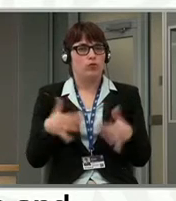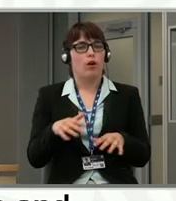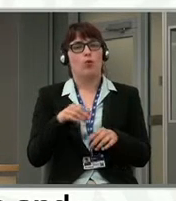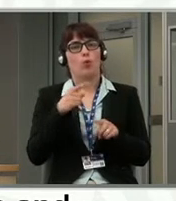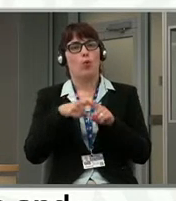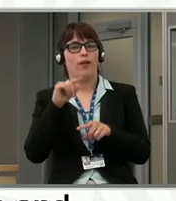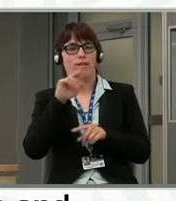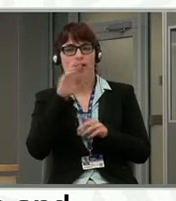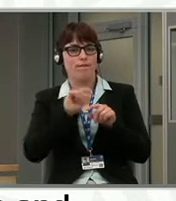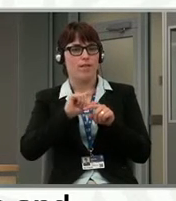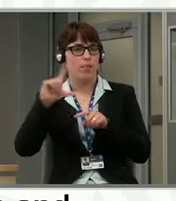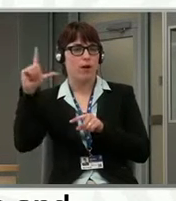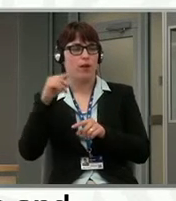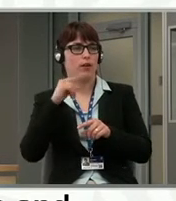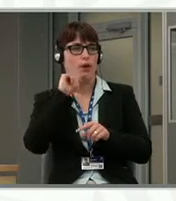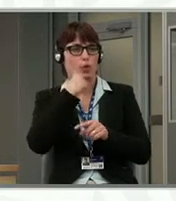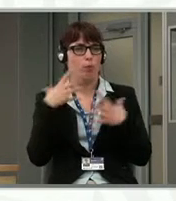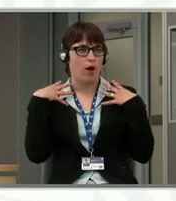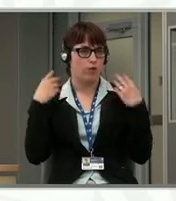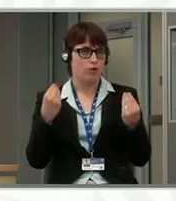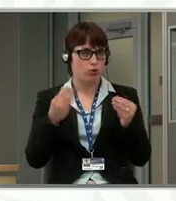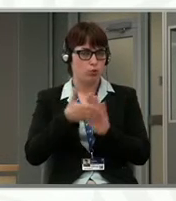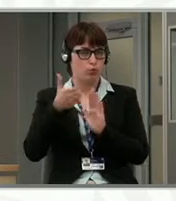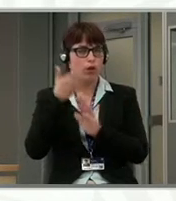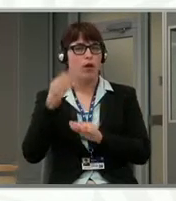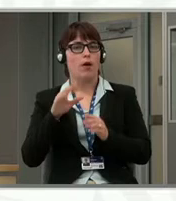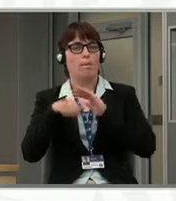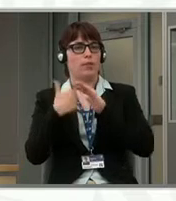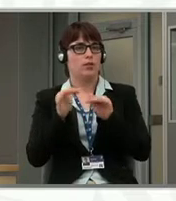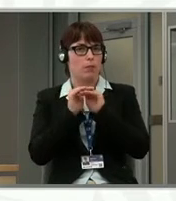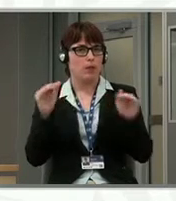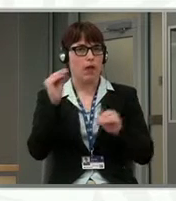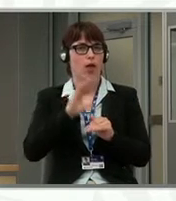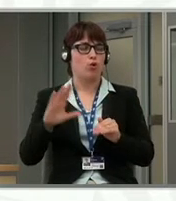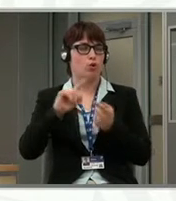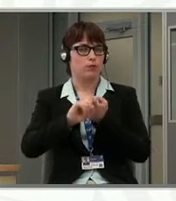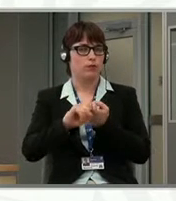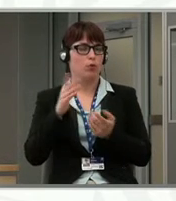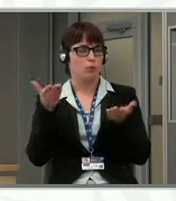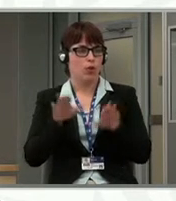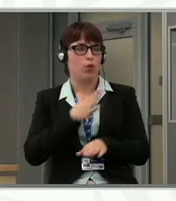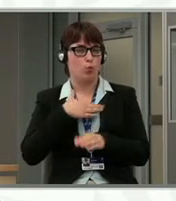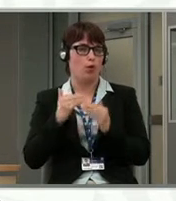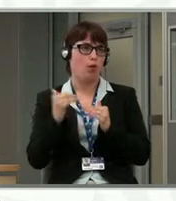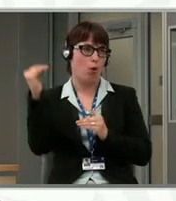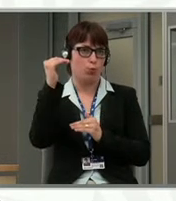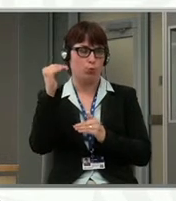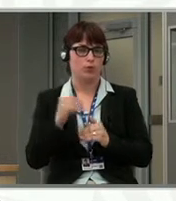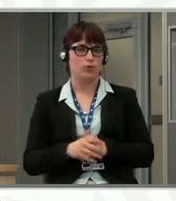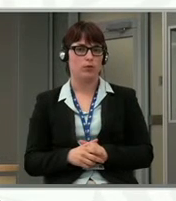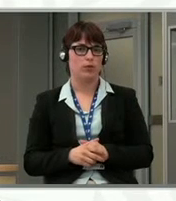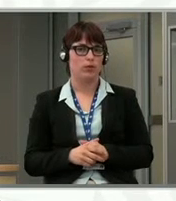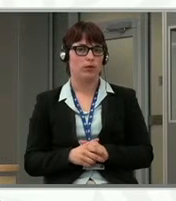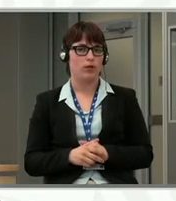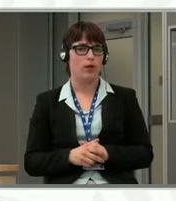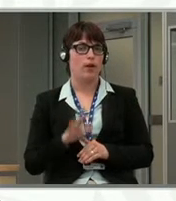Irrespective of the unstable economic recovery, the unemployment is still